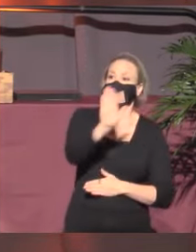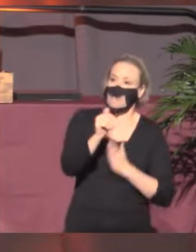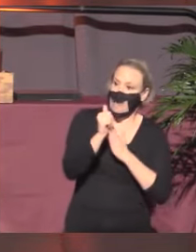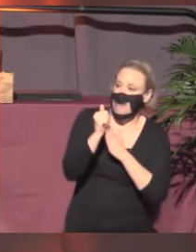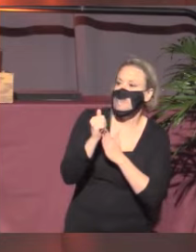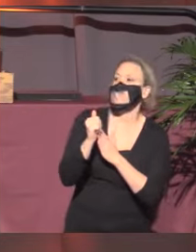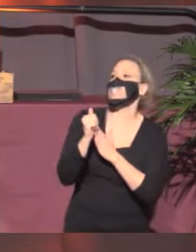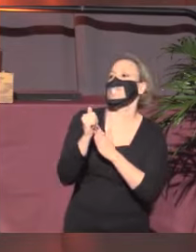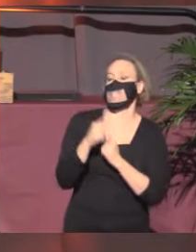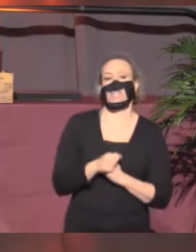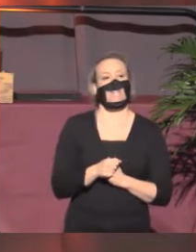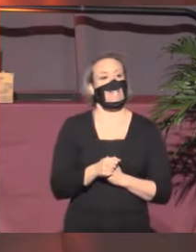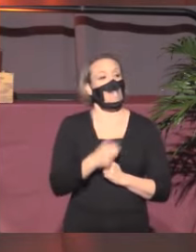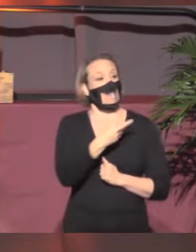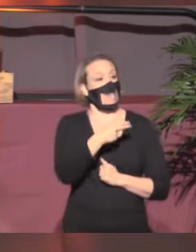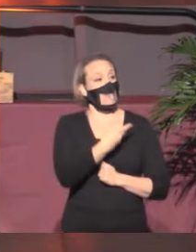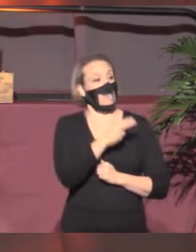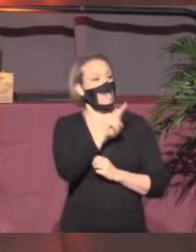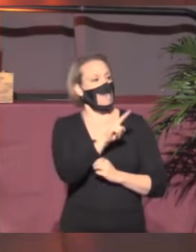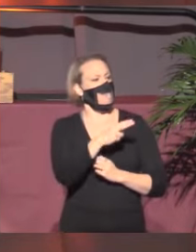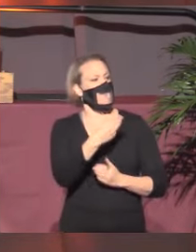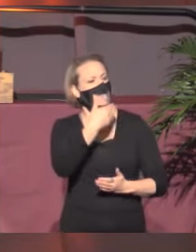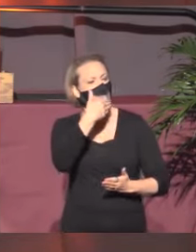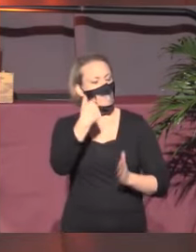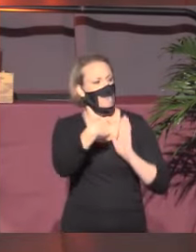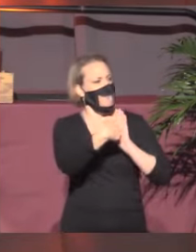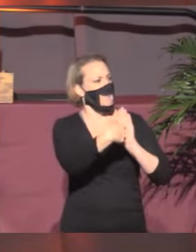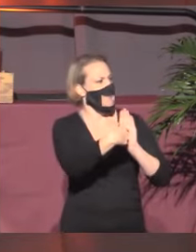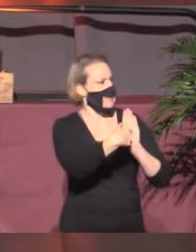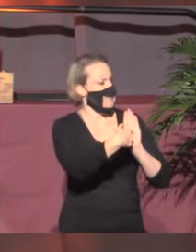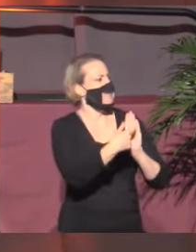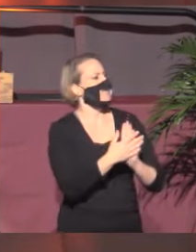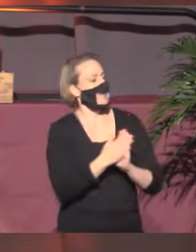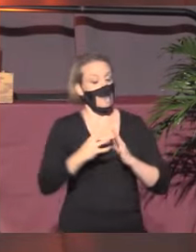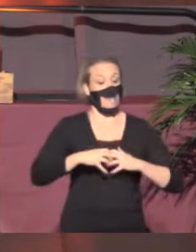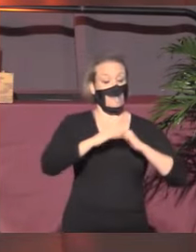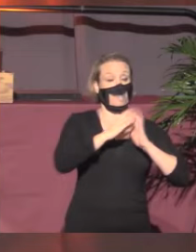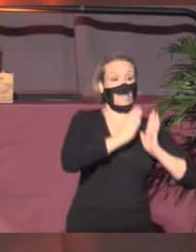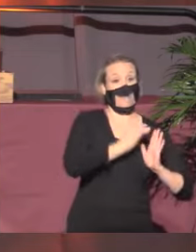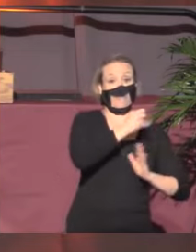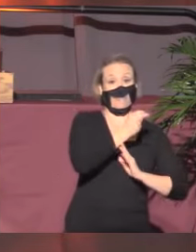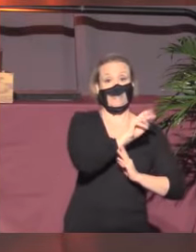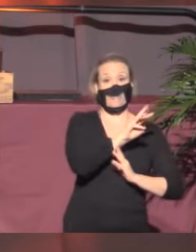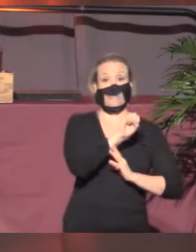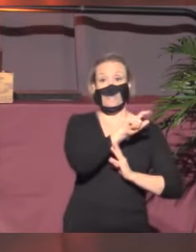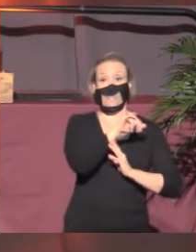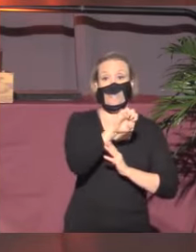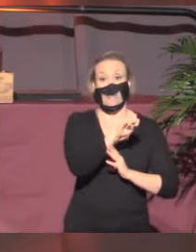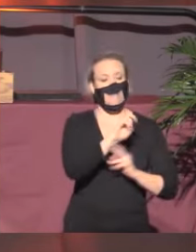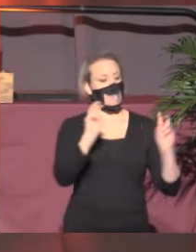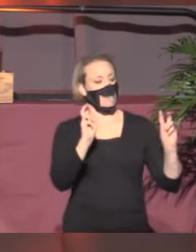Hamline University best exemplifies the spirit of the Methodist founder, John Wesley, and his words of do all the good that you